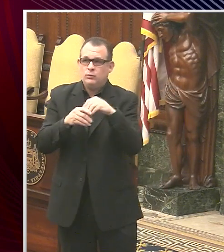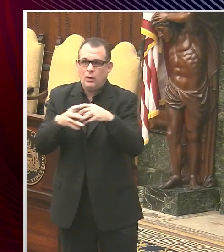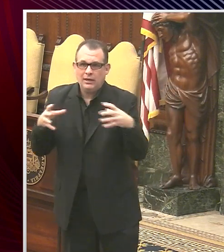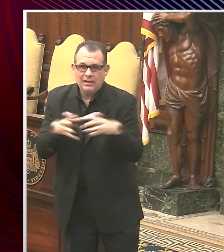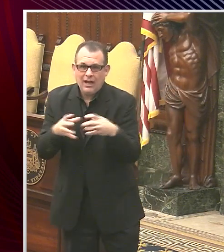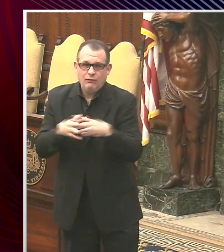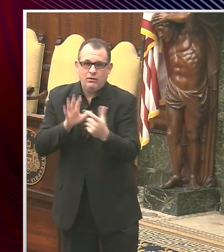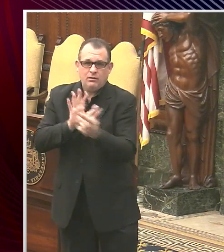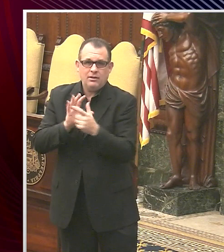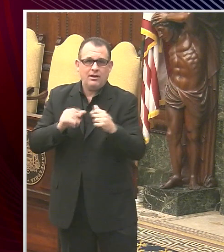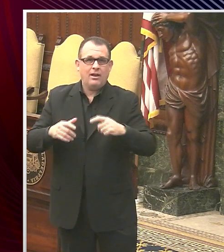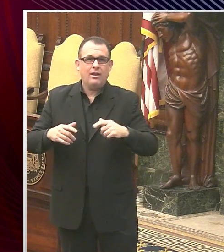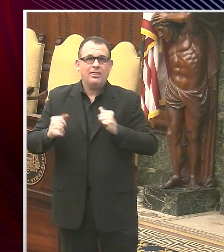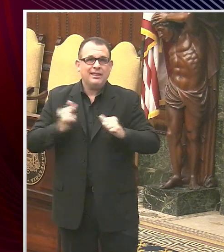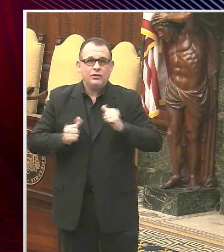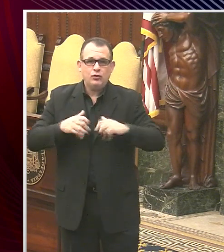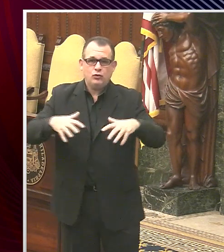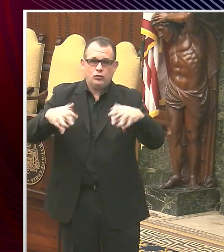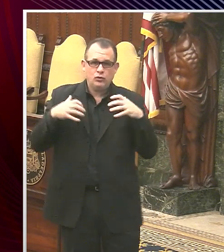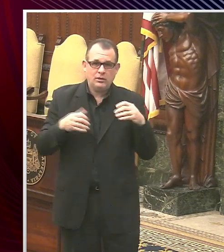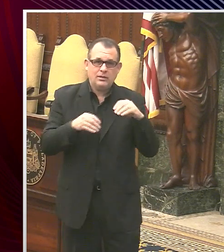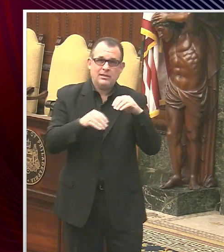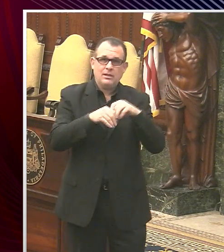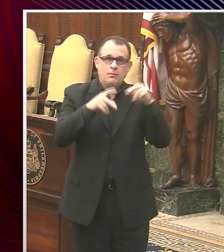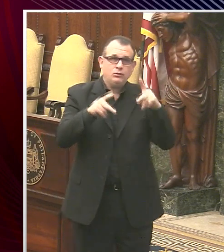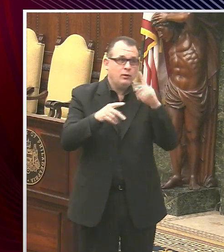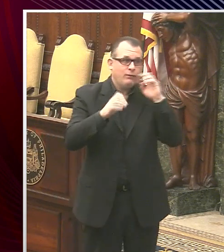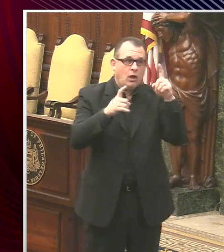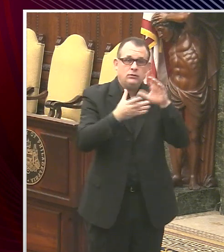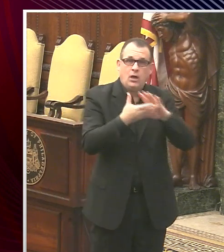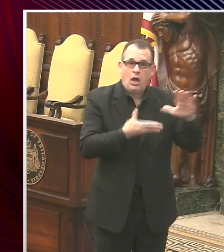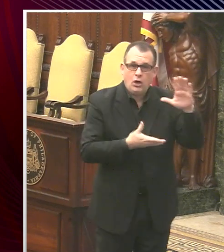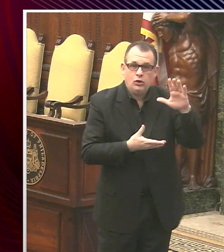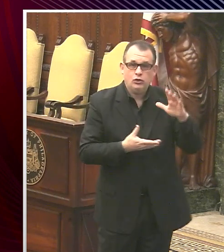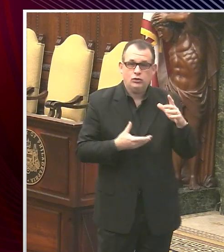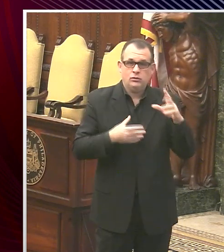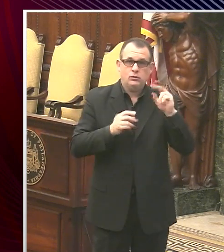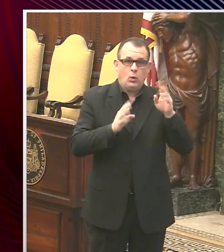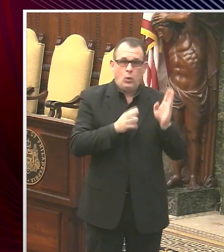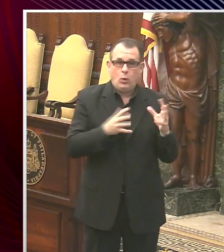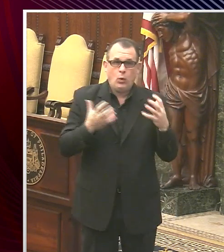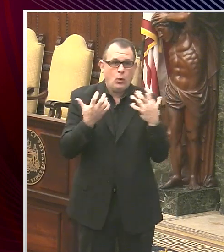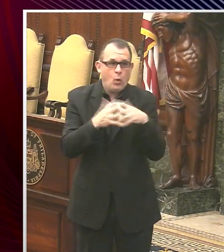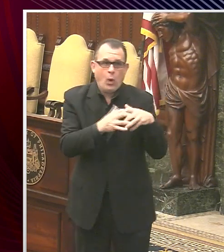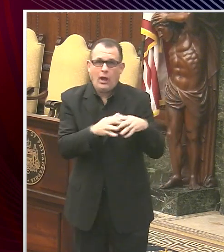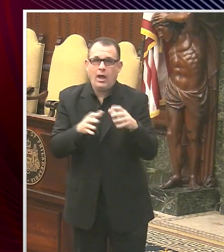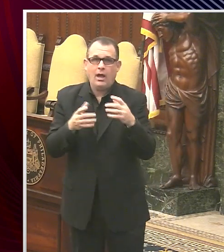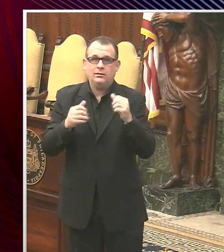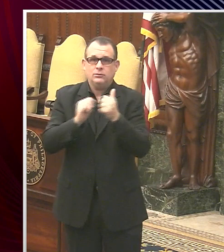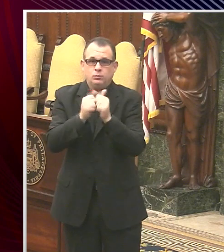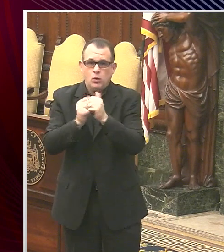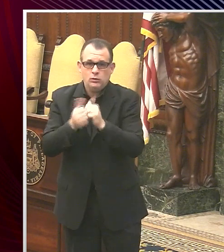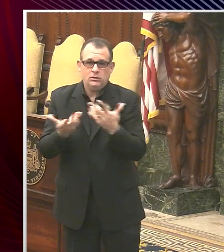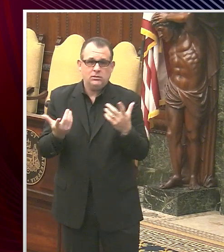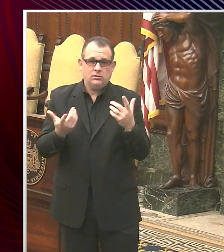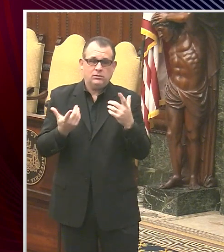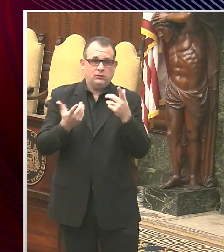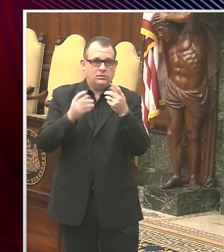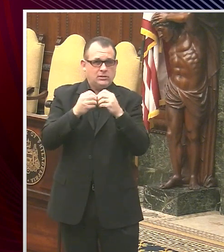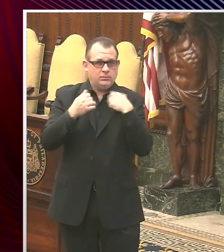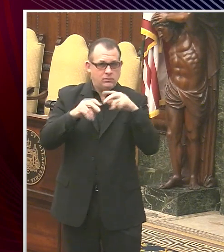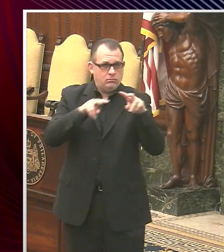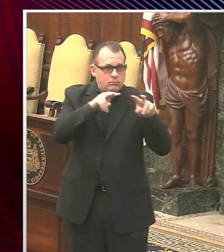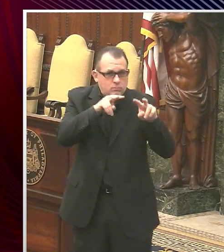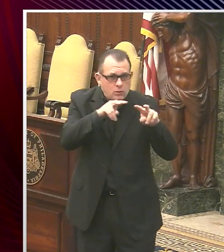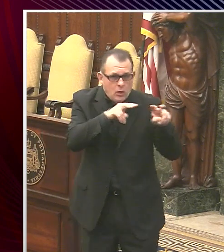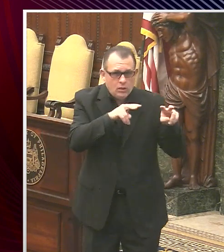theaters, no in-person education at colleges, and no indoor organized sports. So we'll watch the case counts over the next few days to determine if we can back off